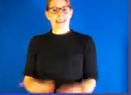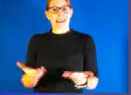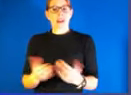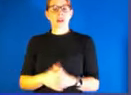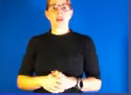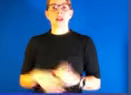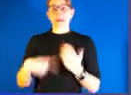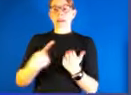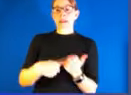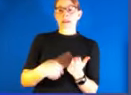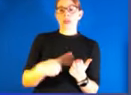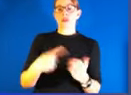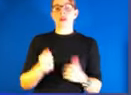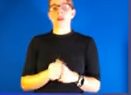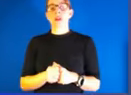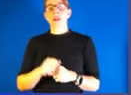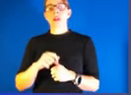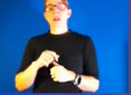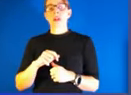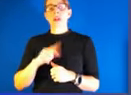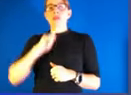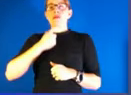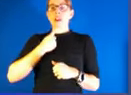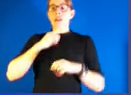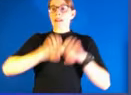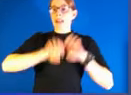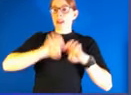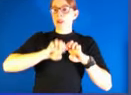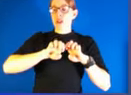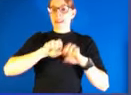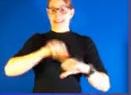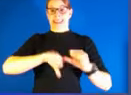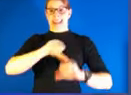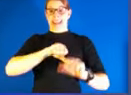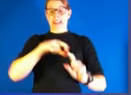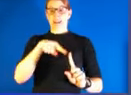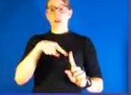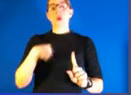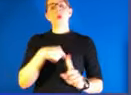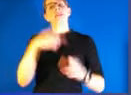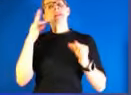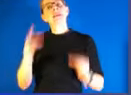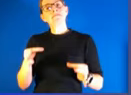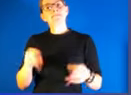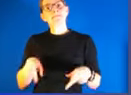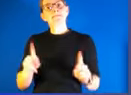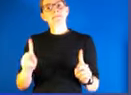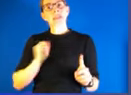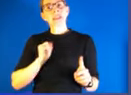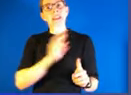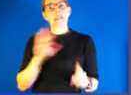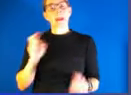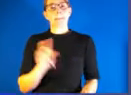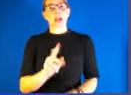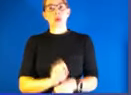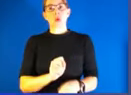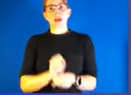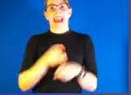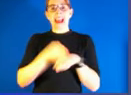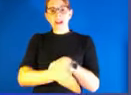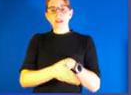discussion and critical evaluation of the science, we have decided to allow staff to return to work after they've been